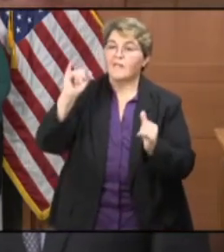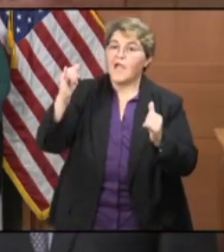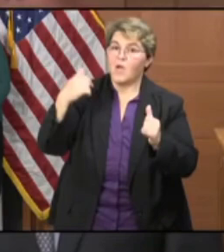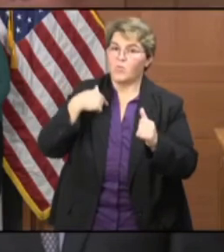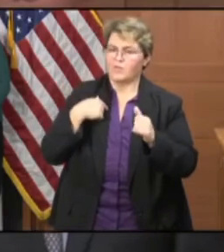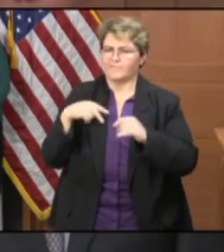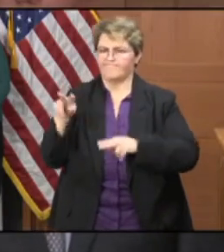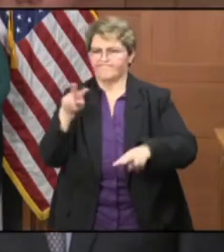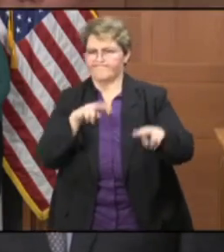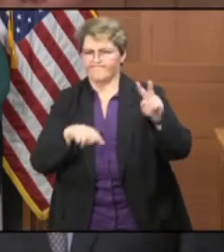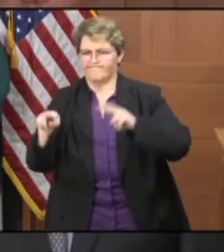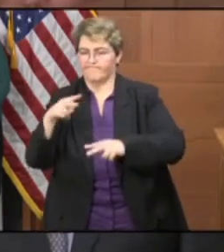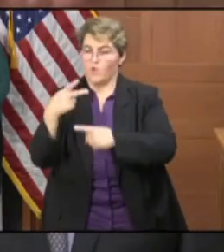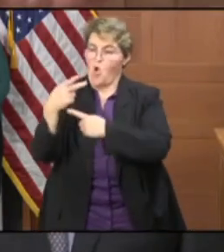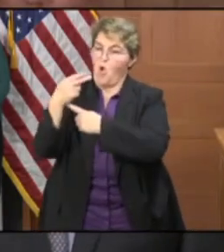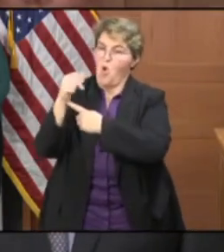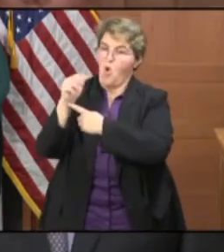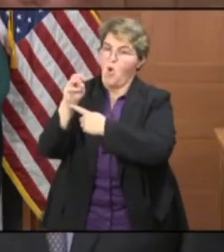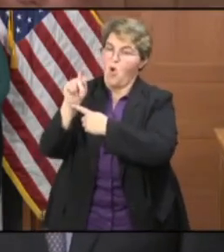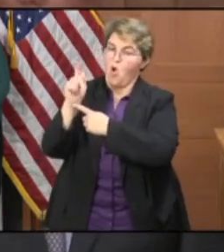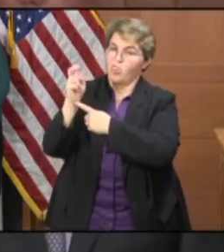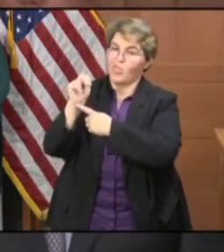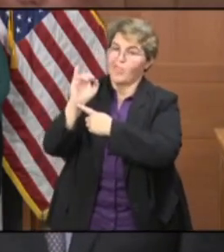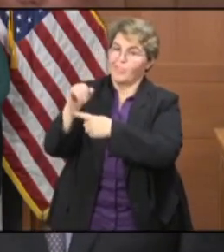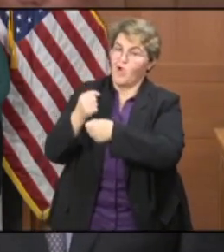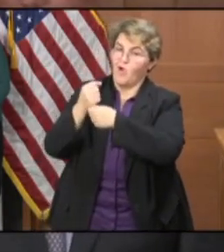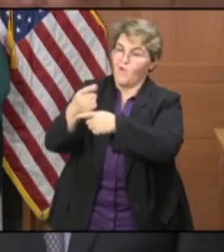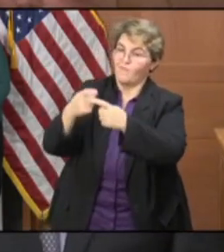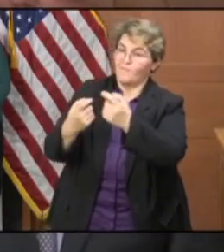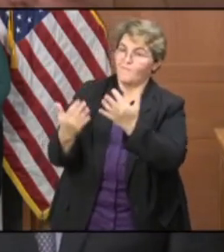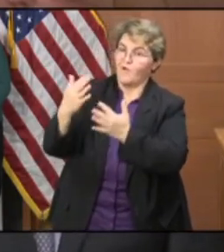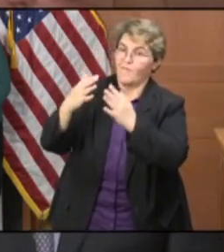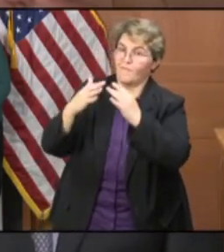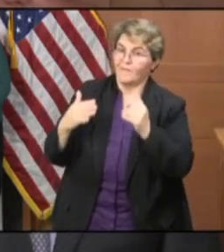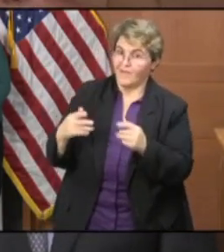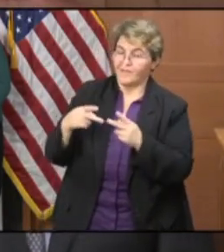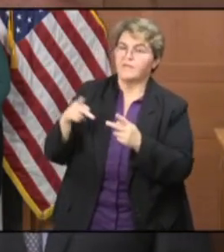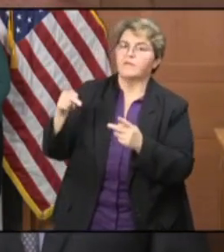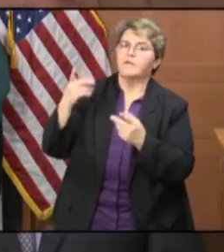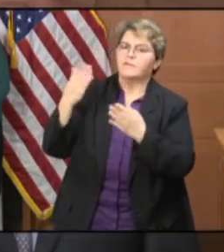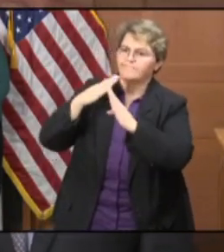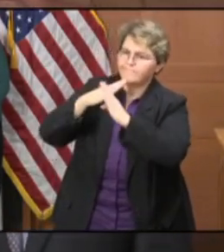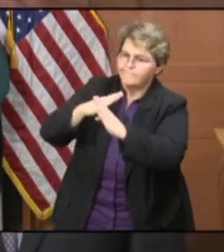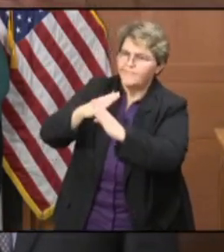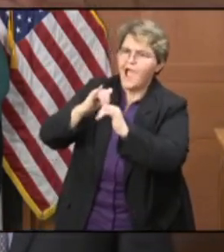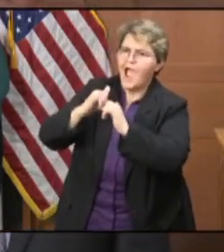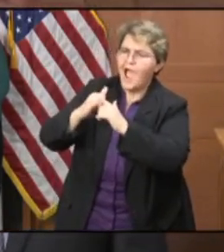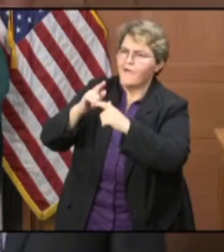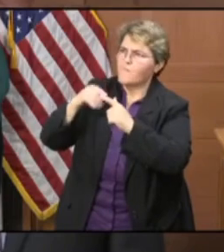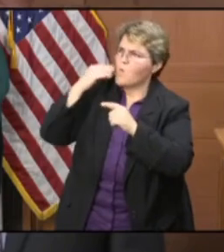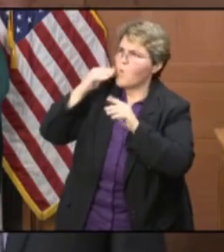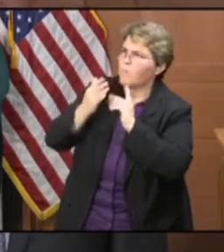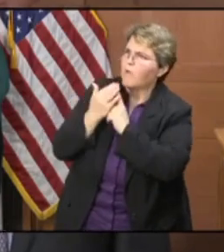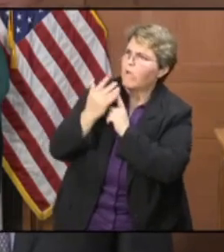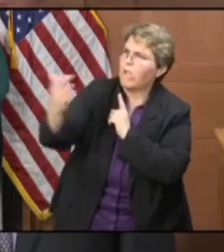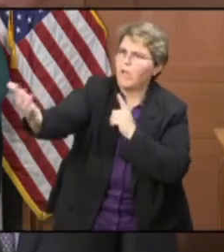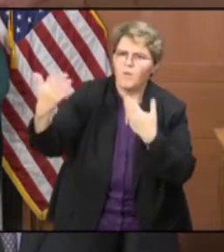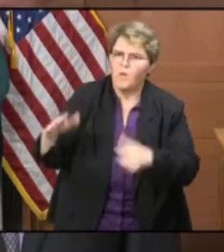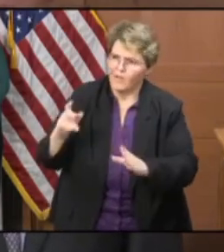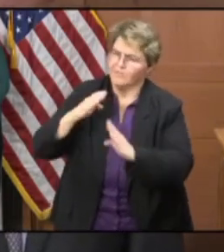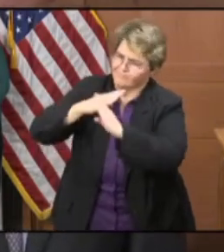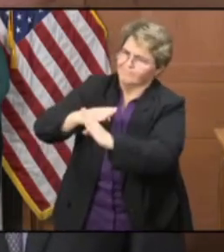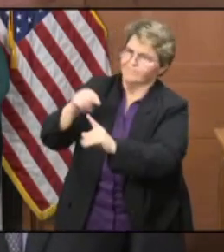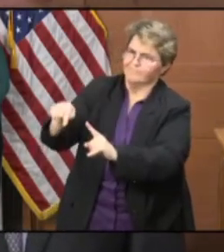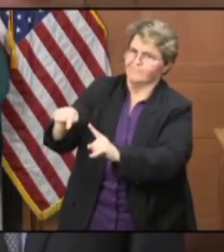Hawthorne fire is putting in some of those preventative measures to prioritize keeping those residential areas safe, as well as